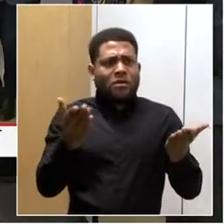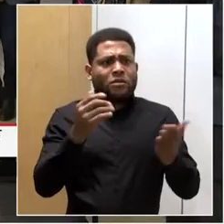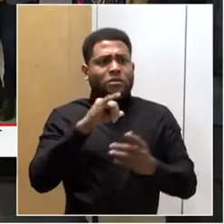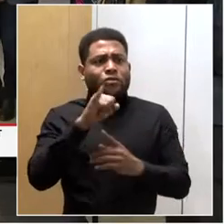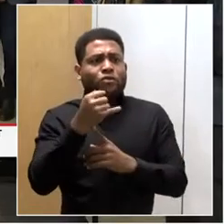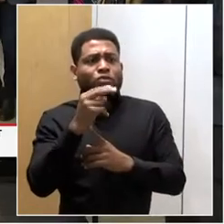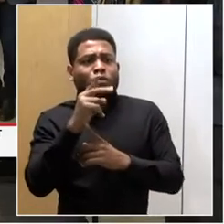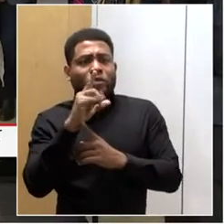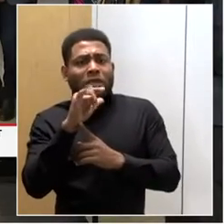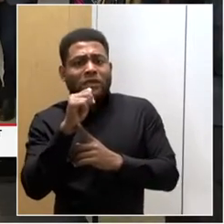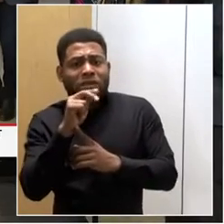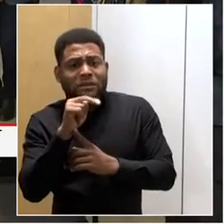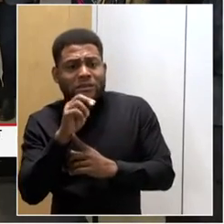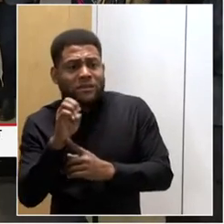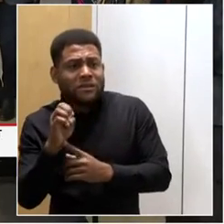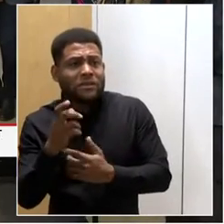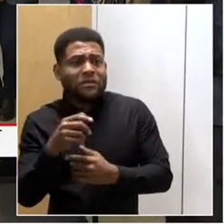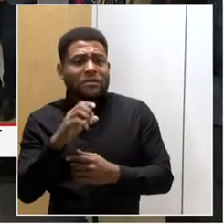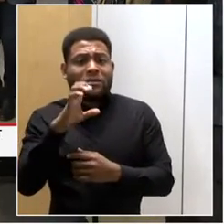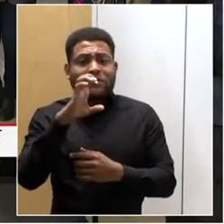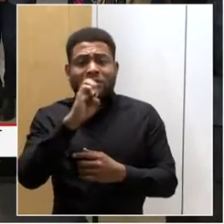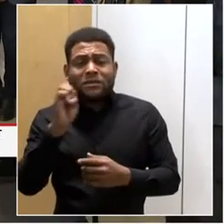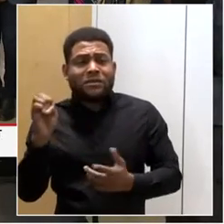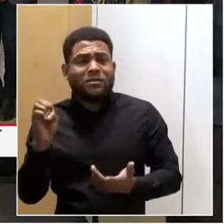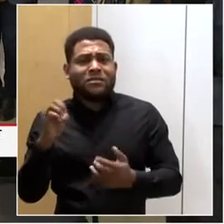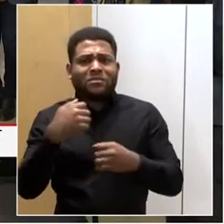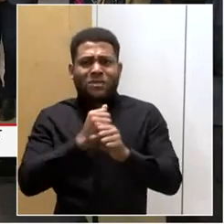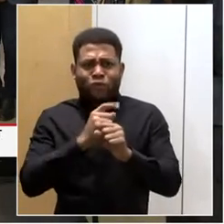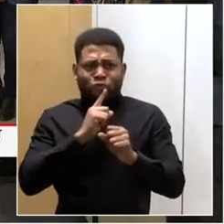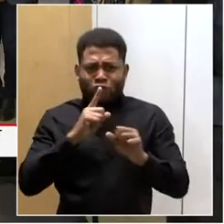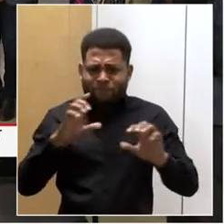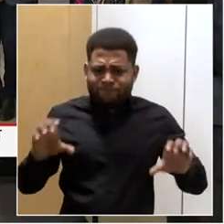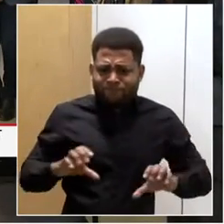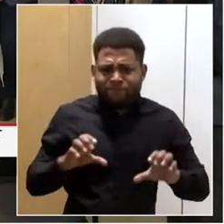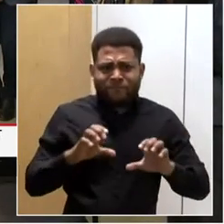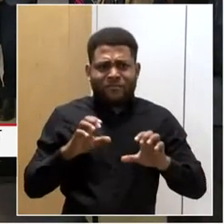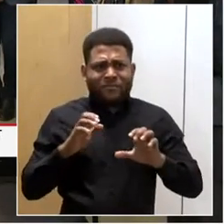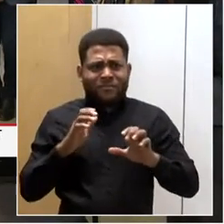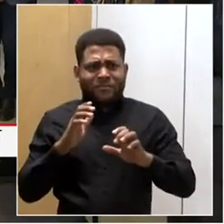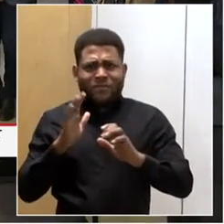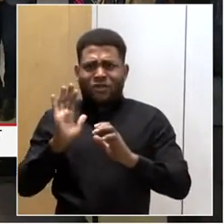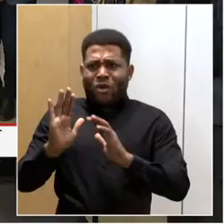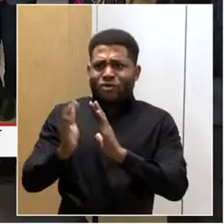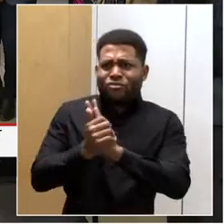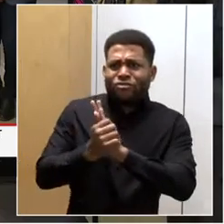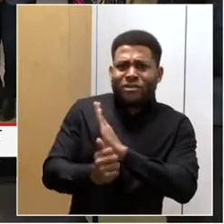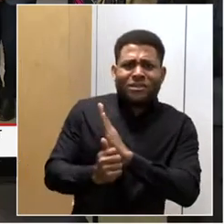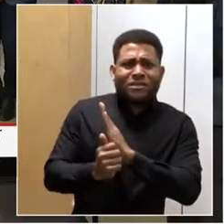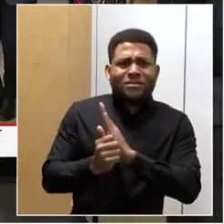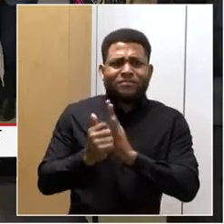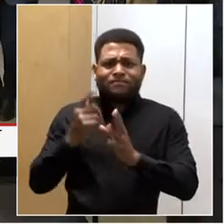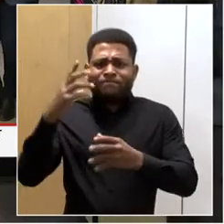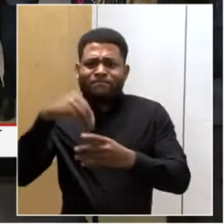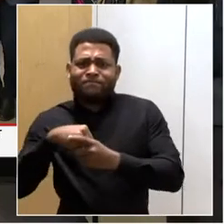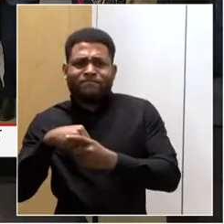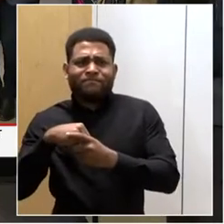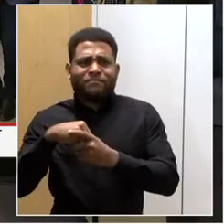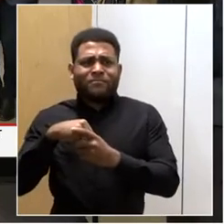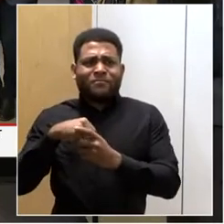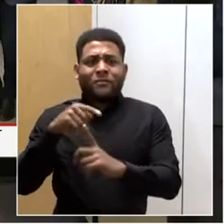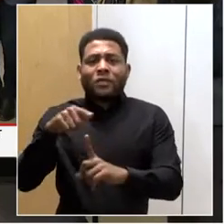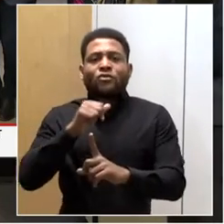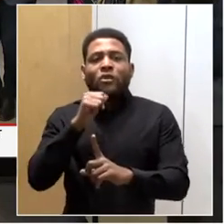C, to be able to do what they do best. To not be bogged down in spending time trying to get permits, trying to get